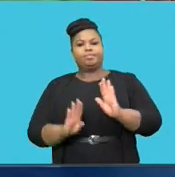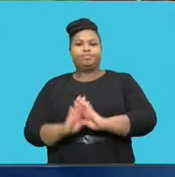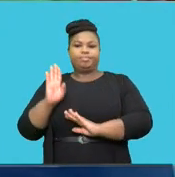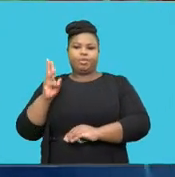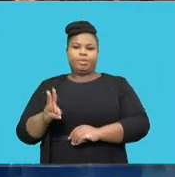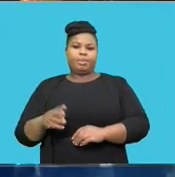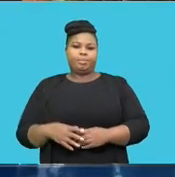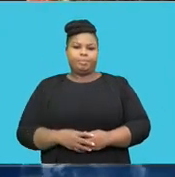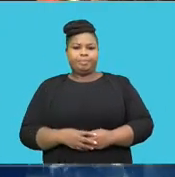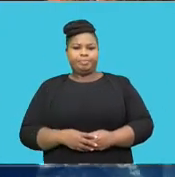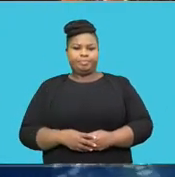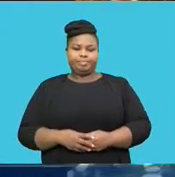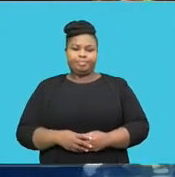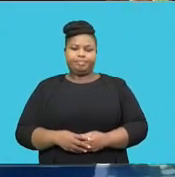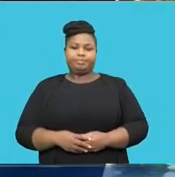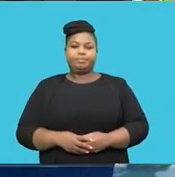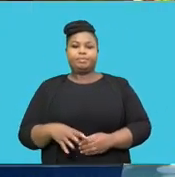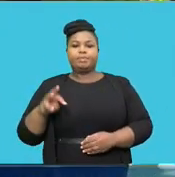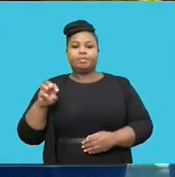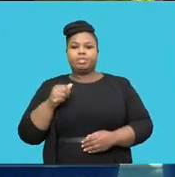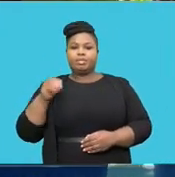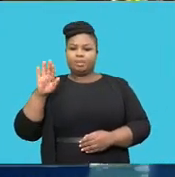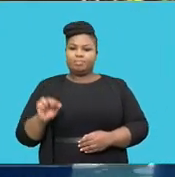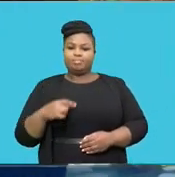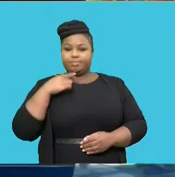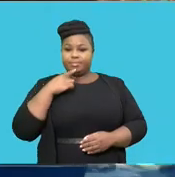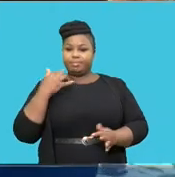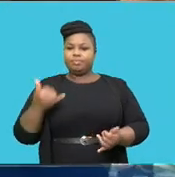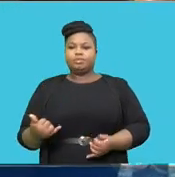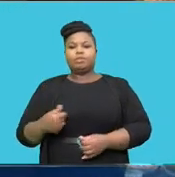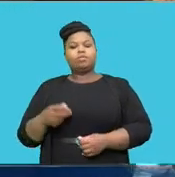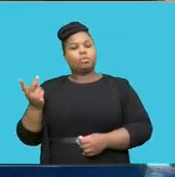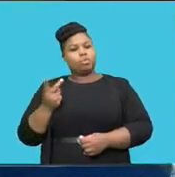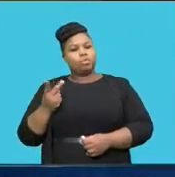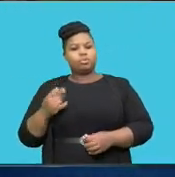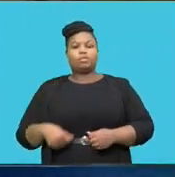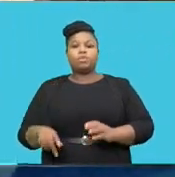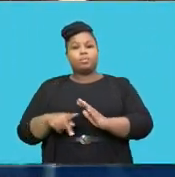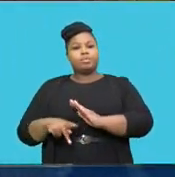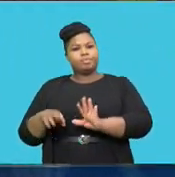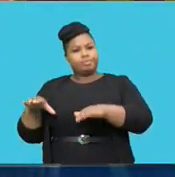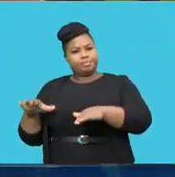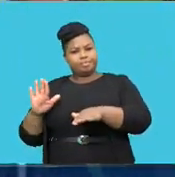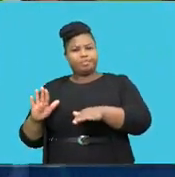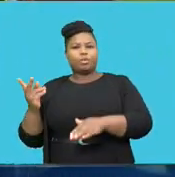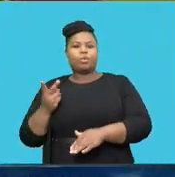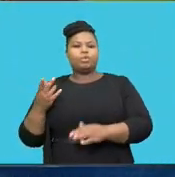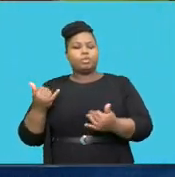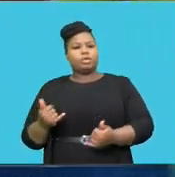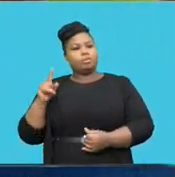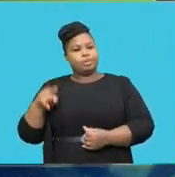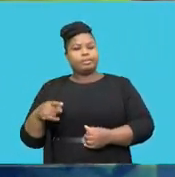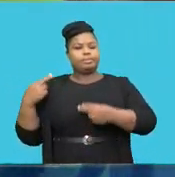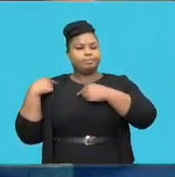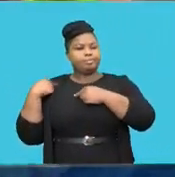lemong tse tlase. Mashaba o bolela ha mesuwe ya ditsi tsa thuto tse tlase e tlamehile ho ananelwa ka ha e